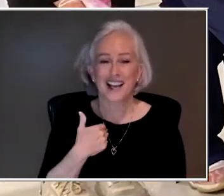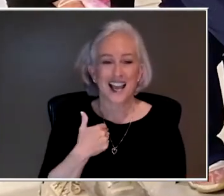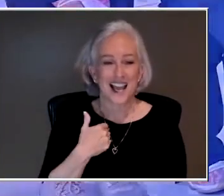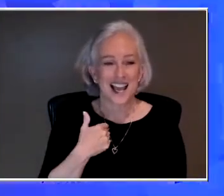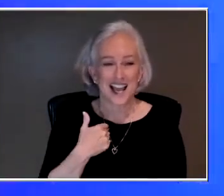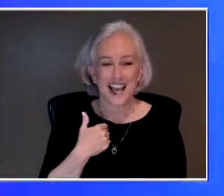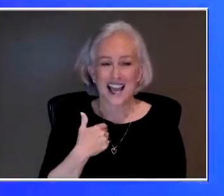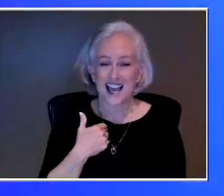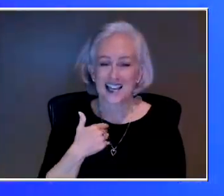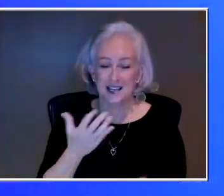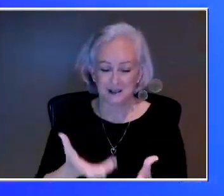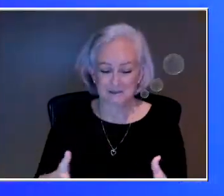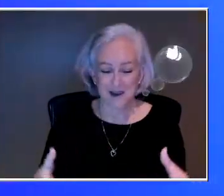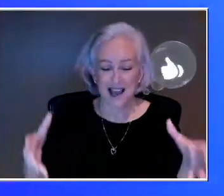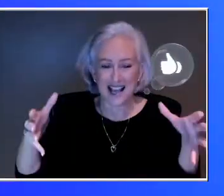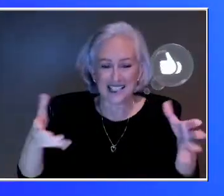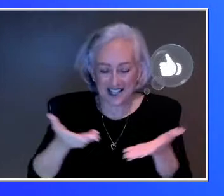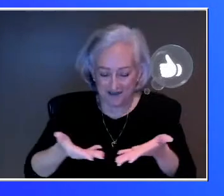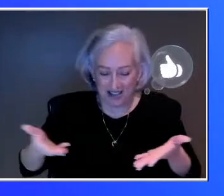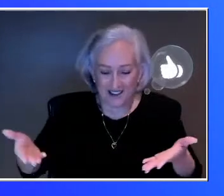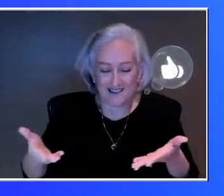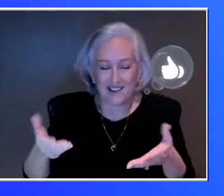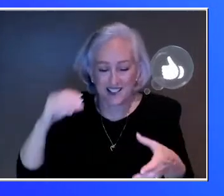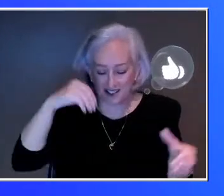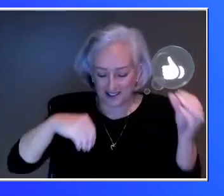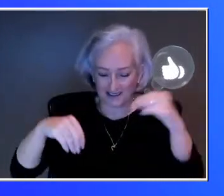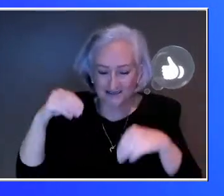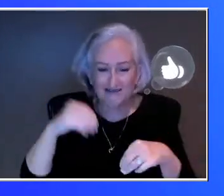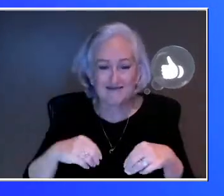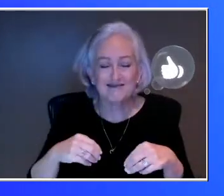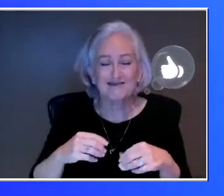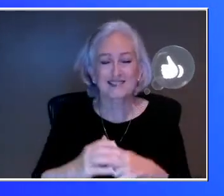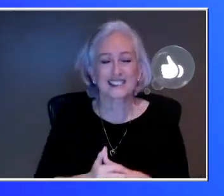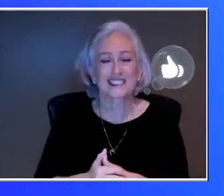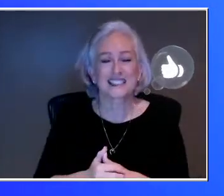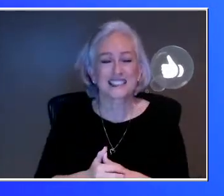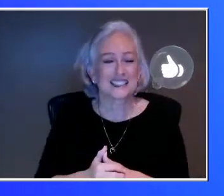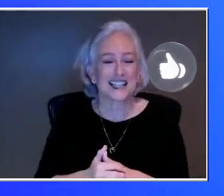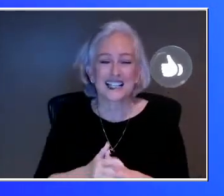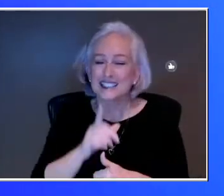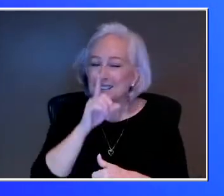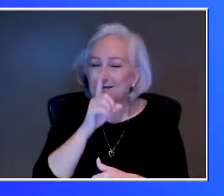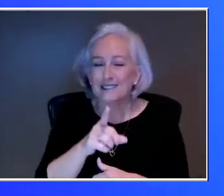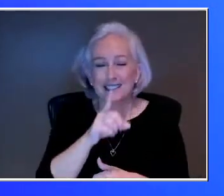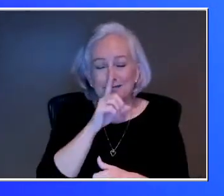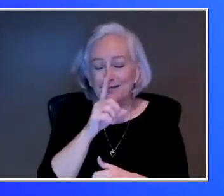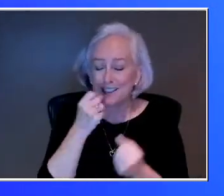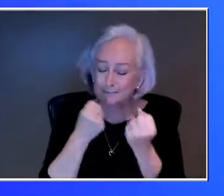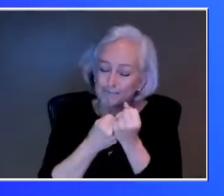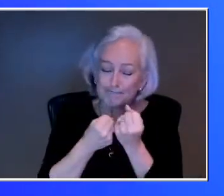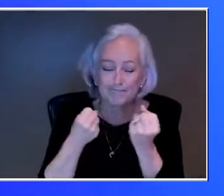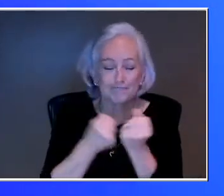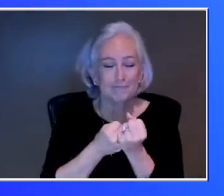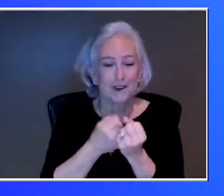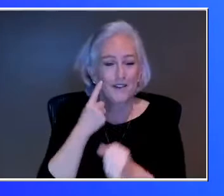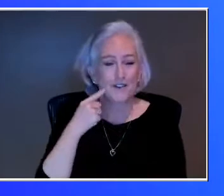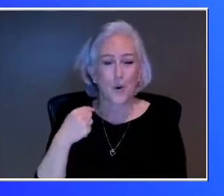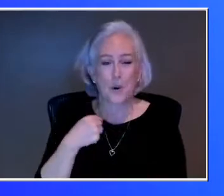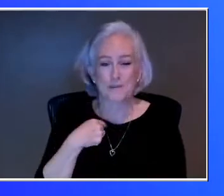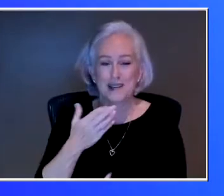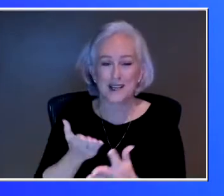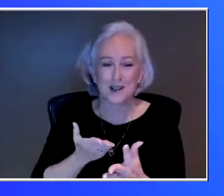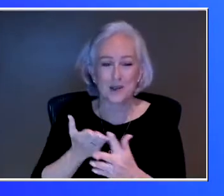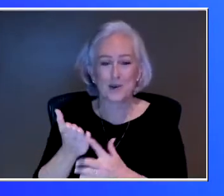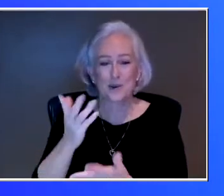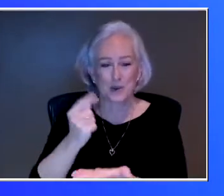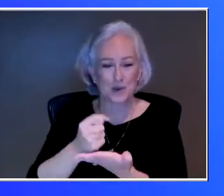basket of goods, and just super supportive and there for me throughout my treatment.